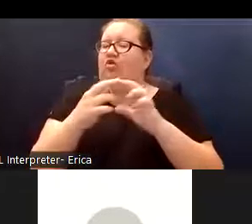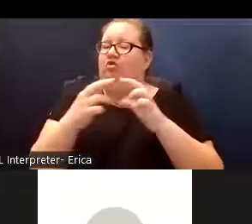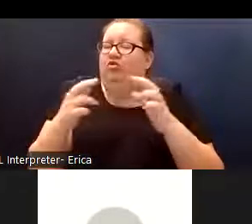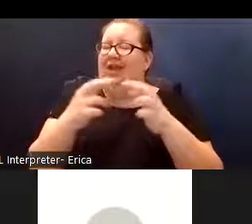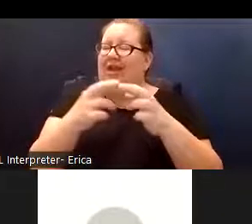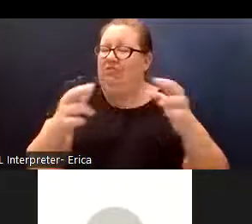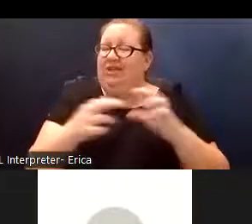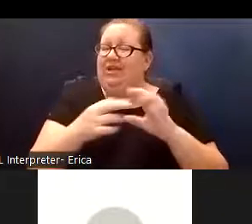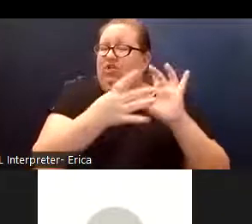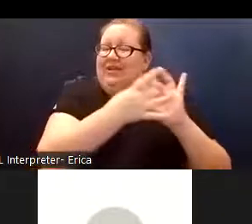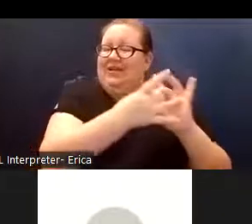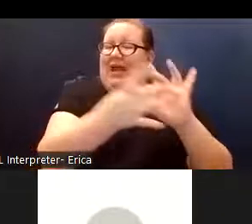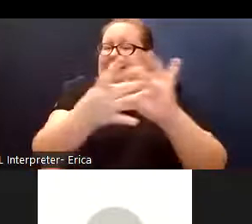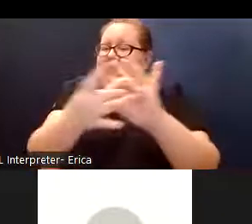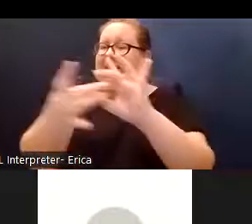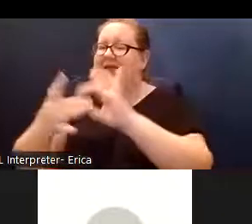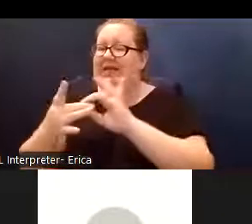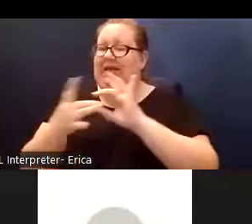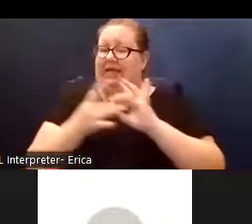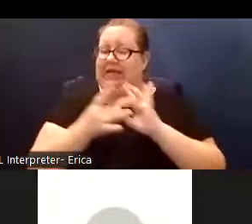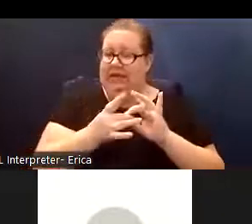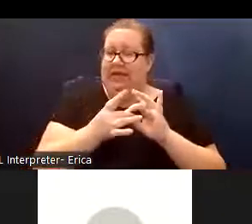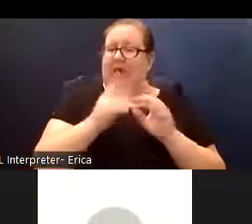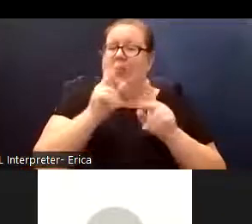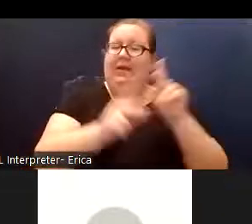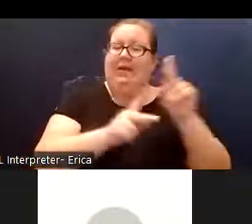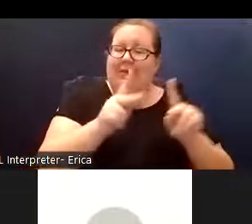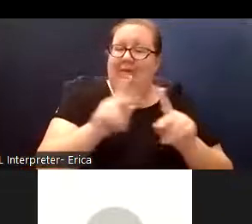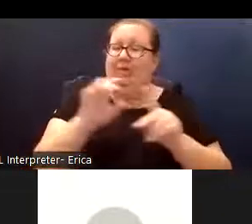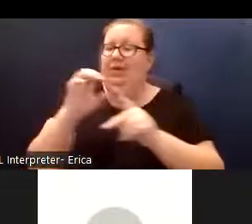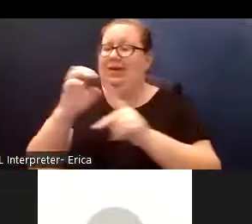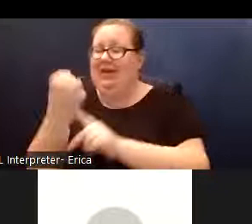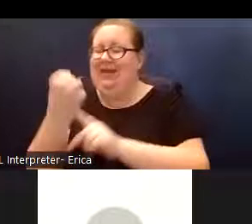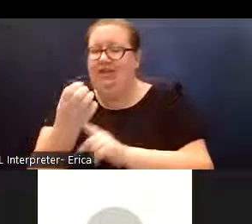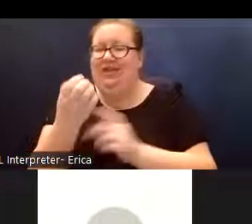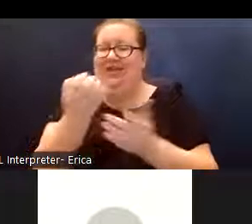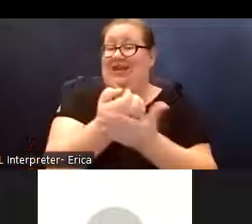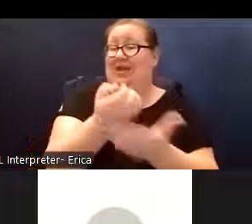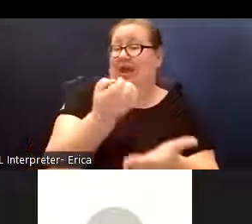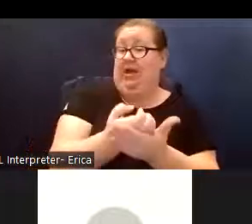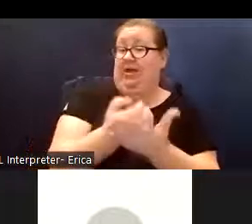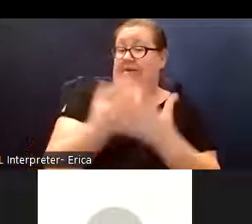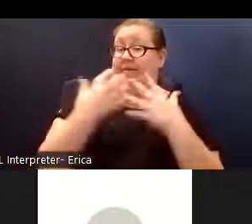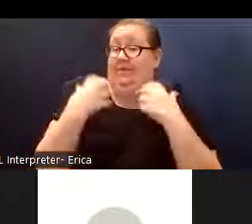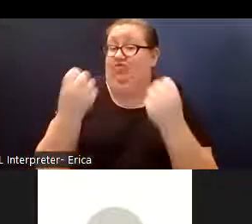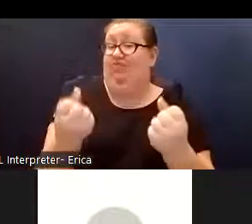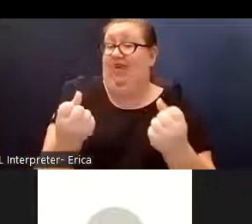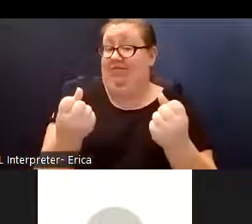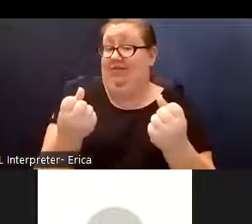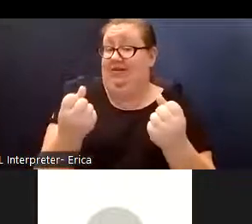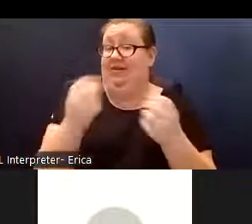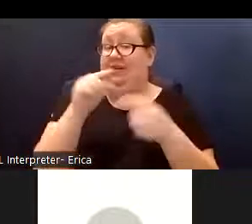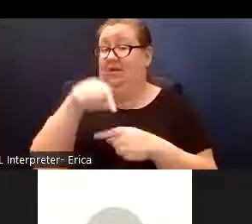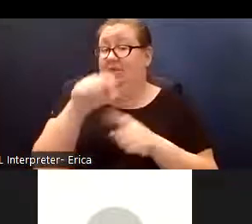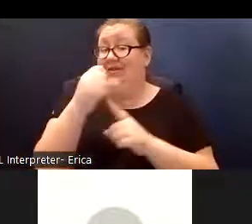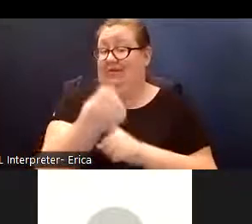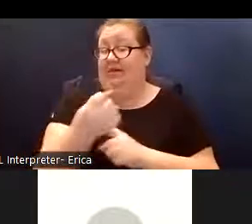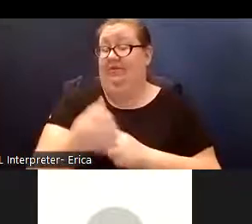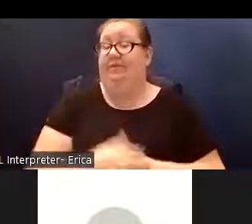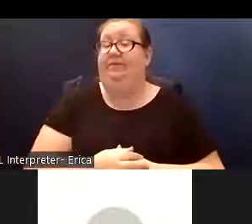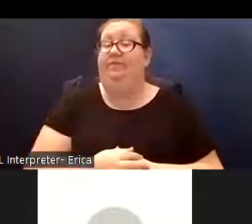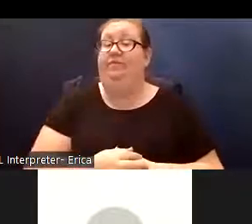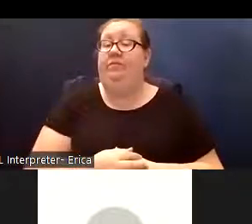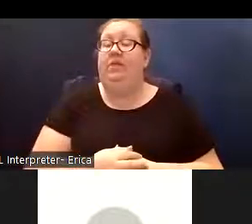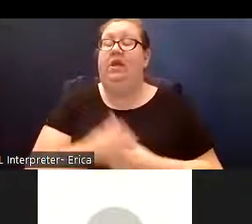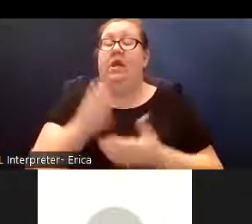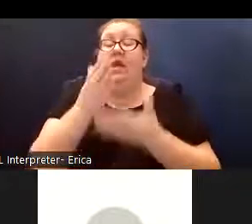see interconnectivity of people, ecologies, and economies being strengthened with scenario 3. So some